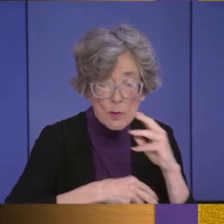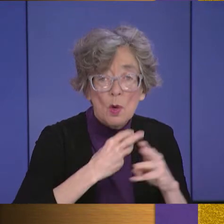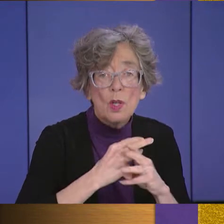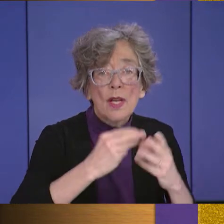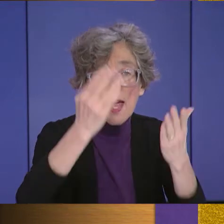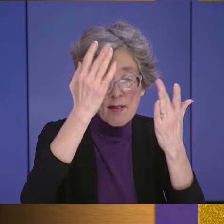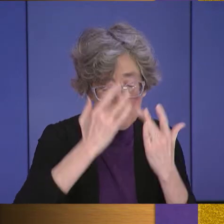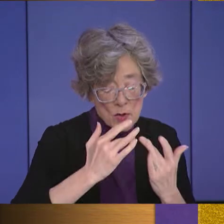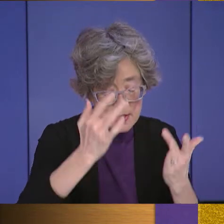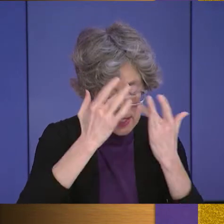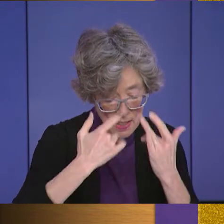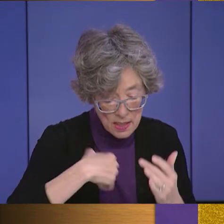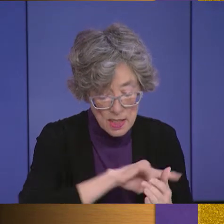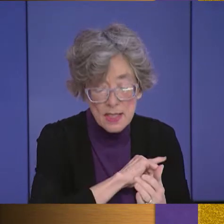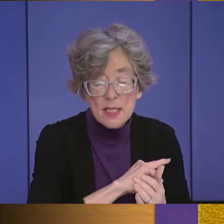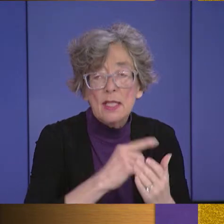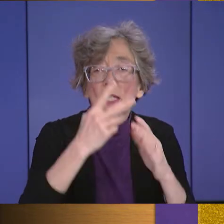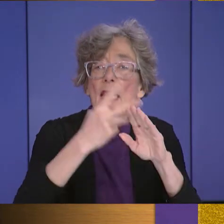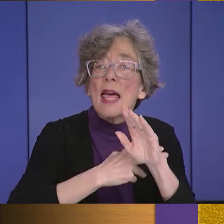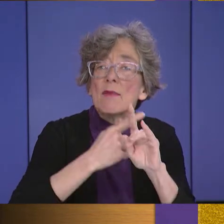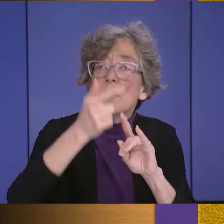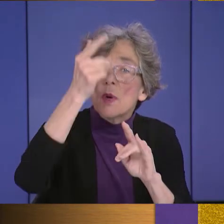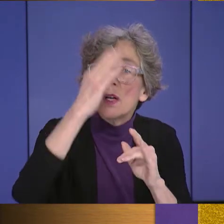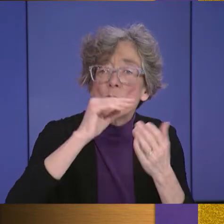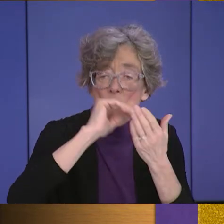you take away the sins of the world. Have mercy on us.